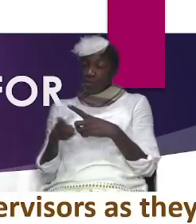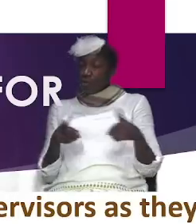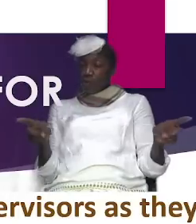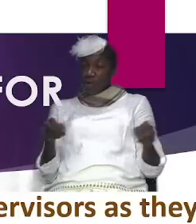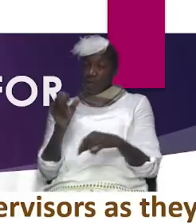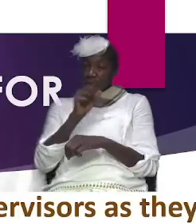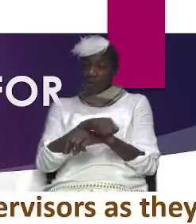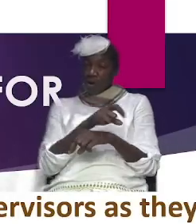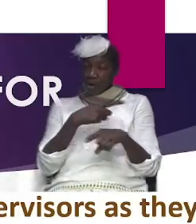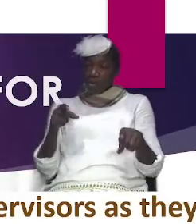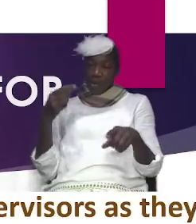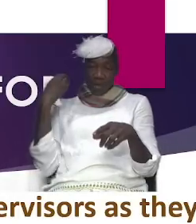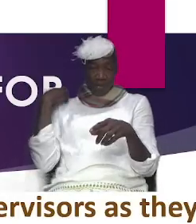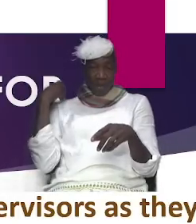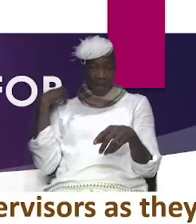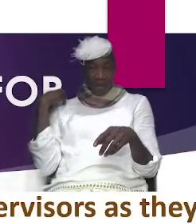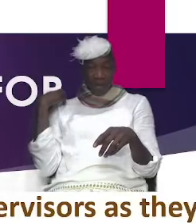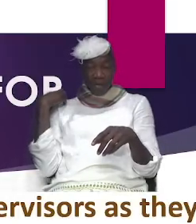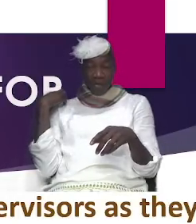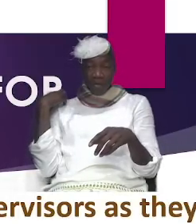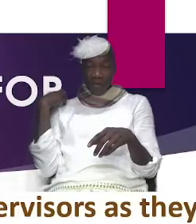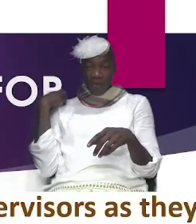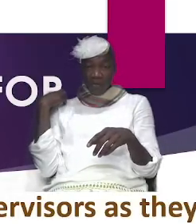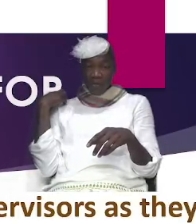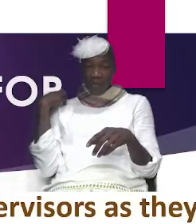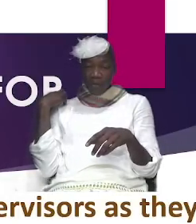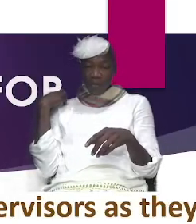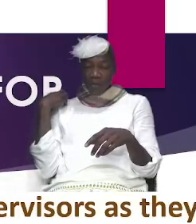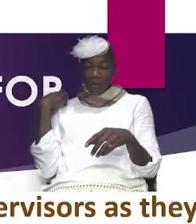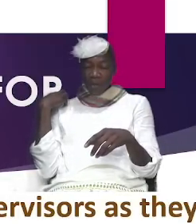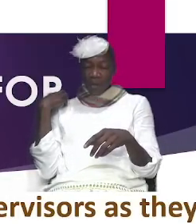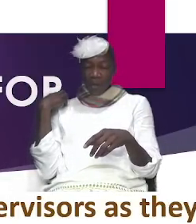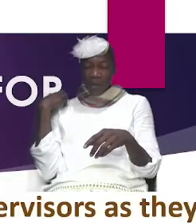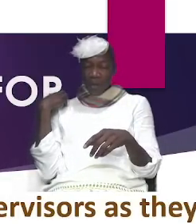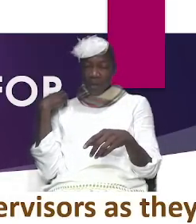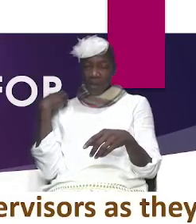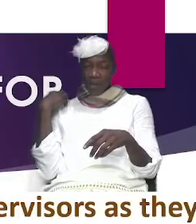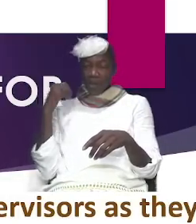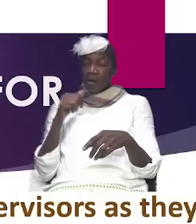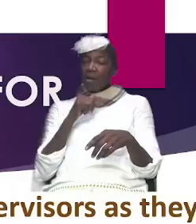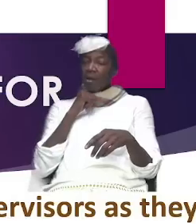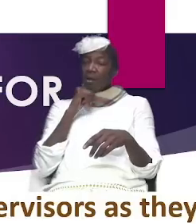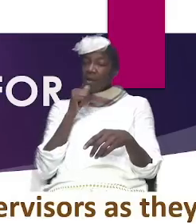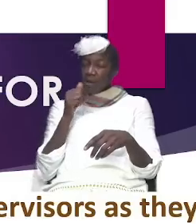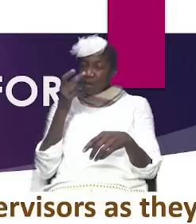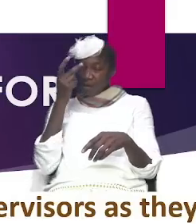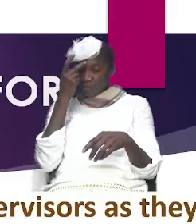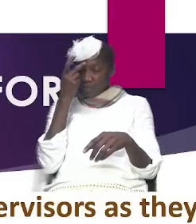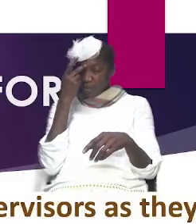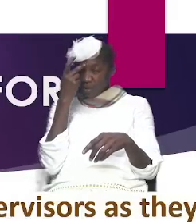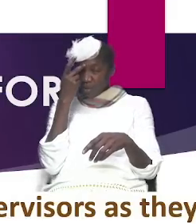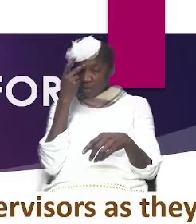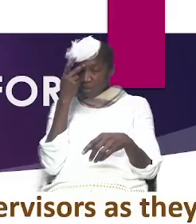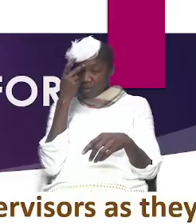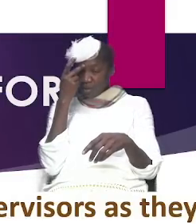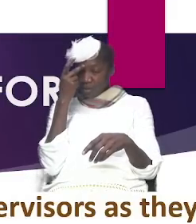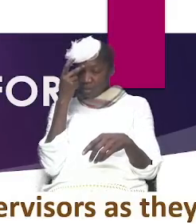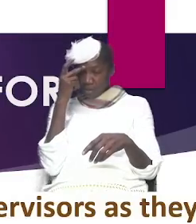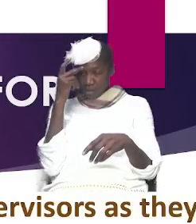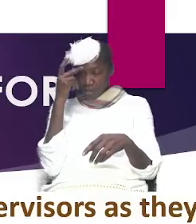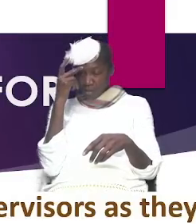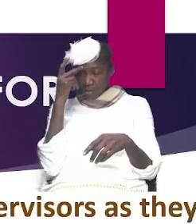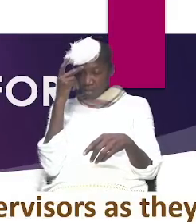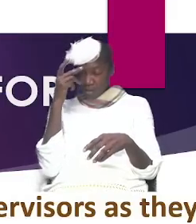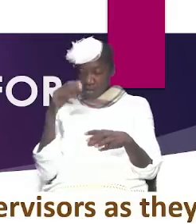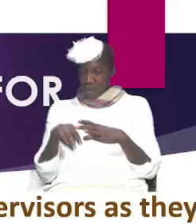masters were, and that's why he called them servants, because they treated them as such. And it's not that Paul was